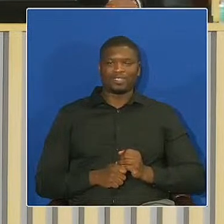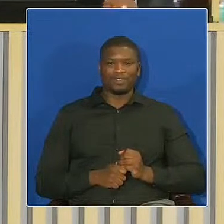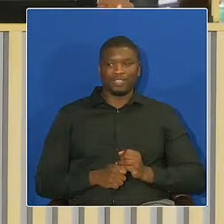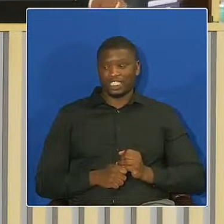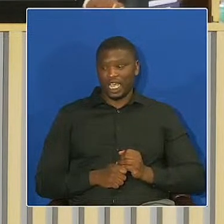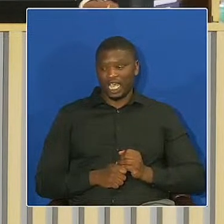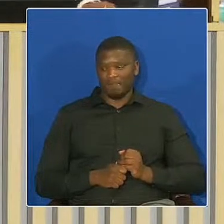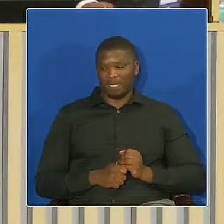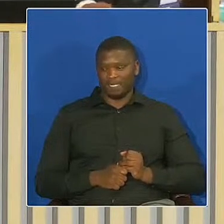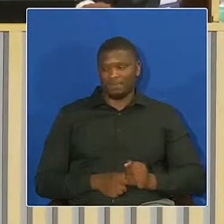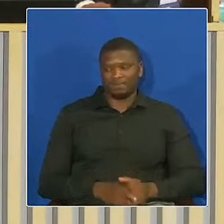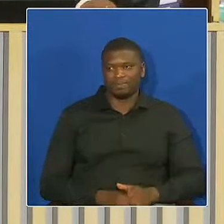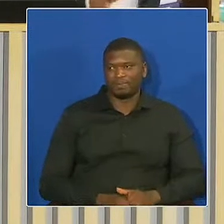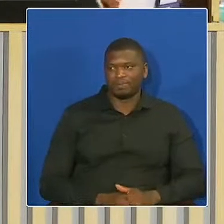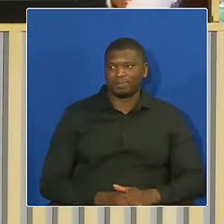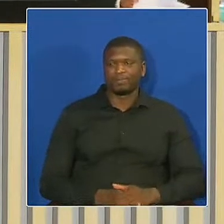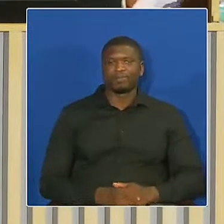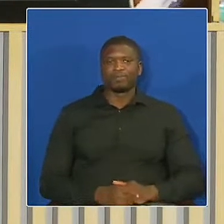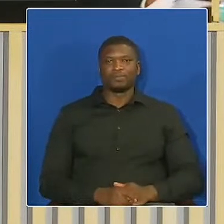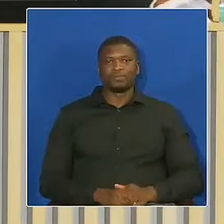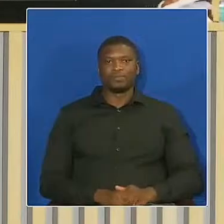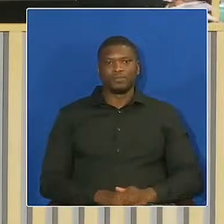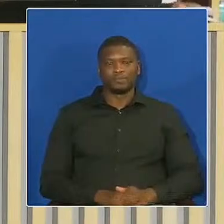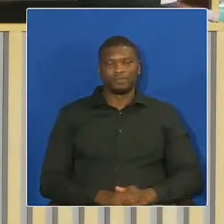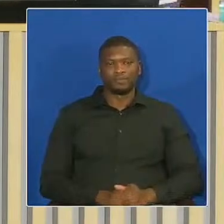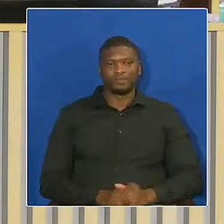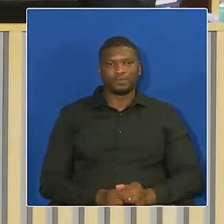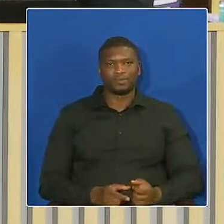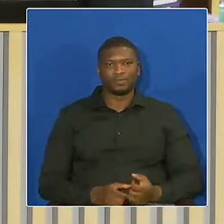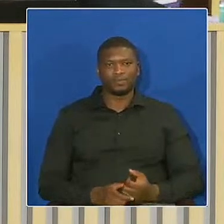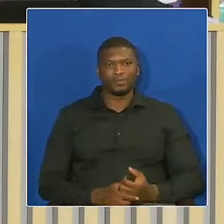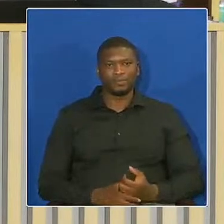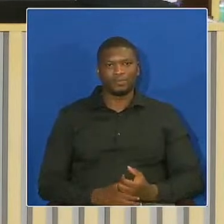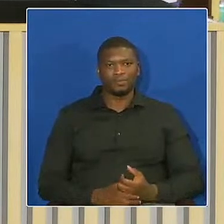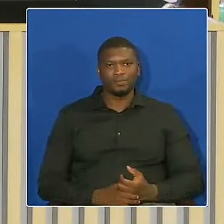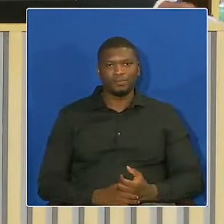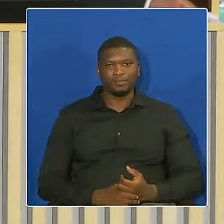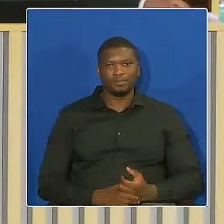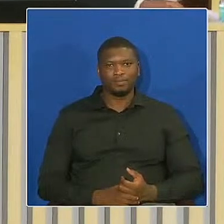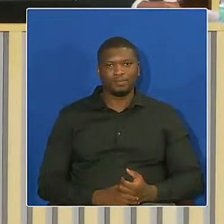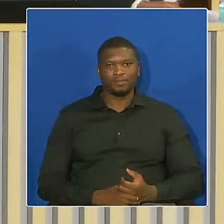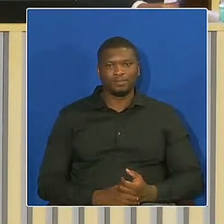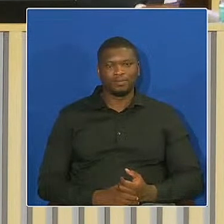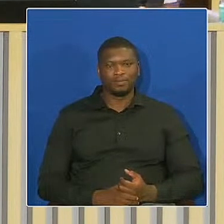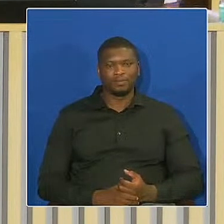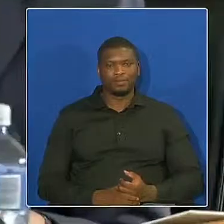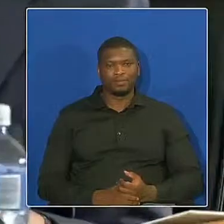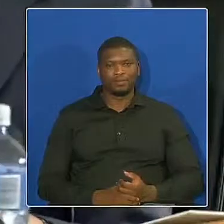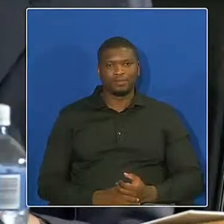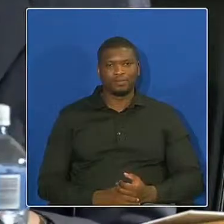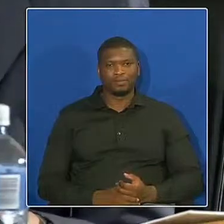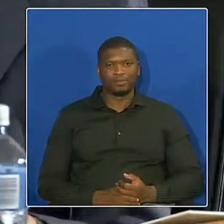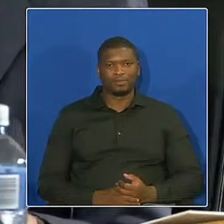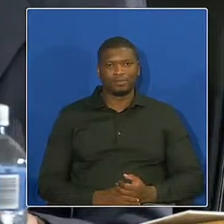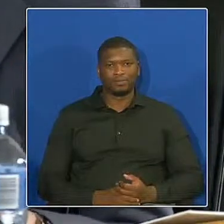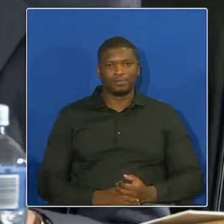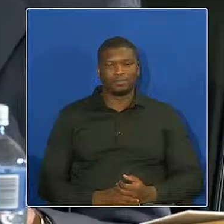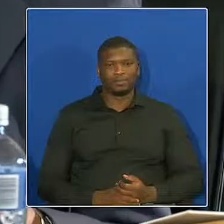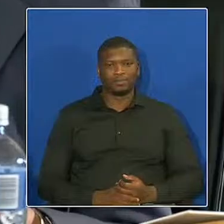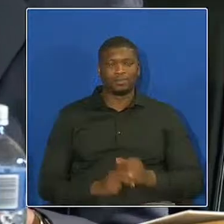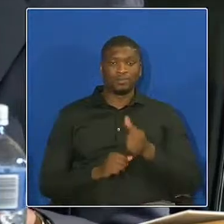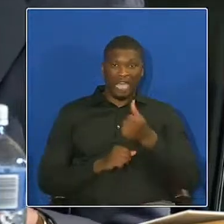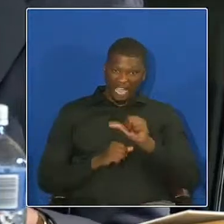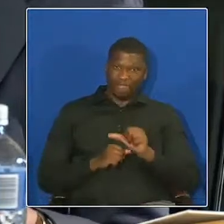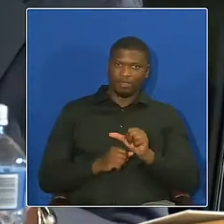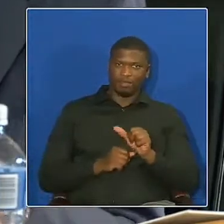Number one. The letter of demand. The letter of demand. Is there more than 161? No, go. You're too far. Yeah. There's